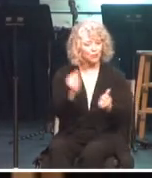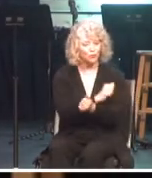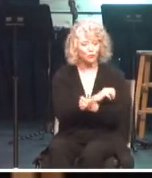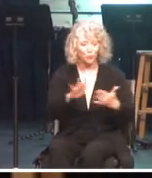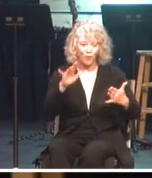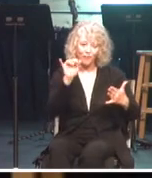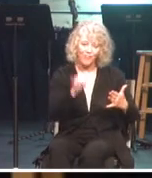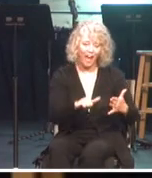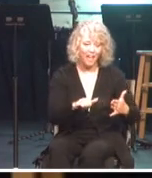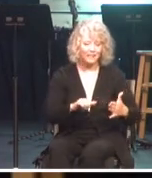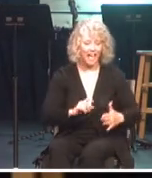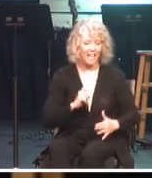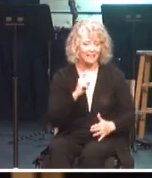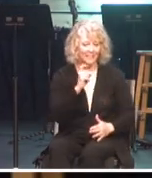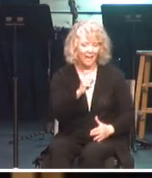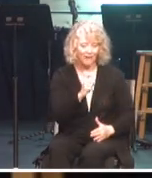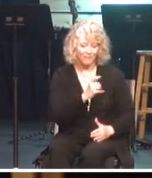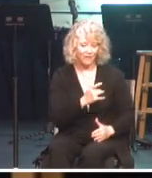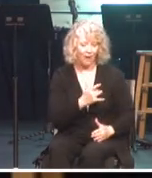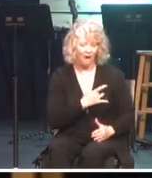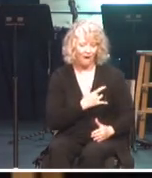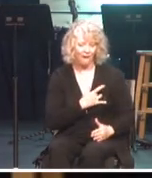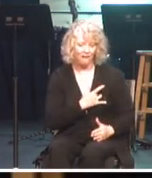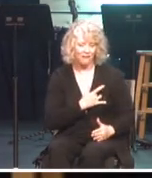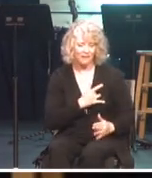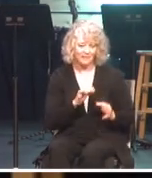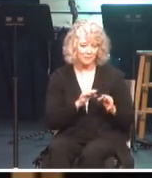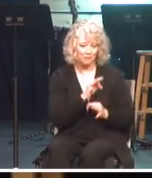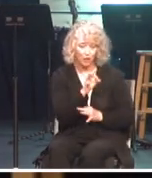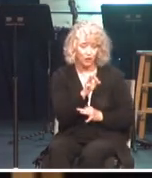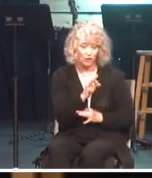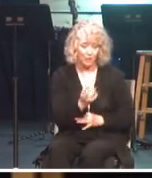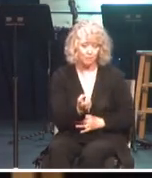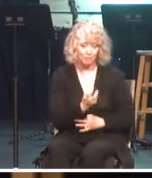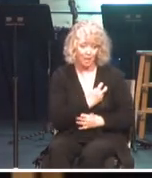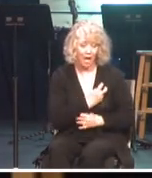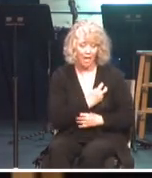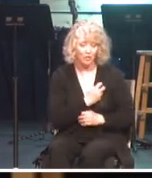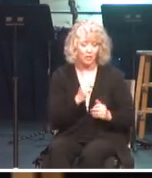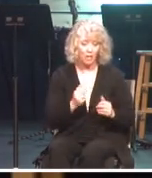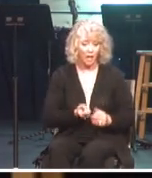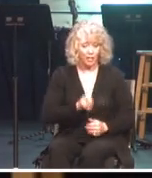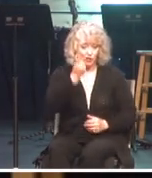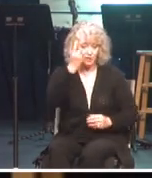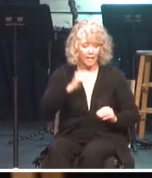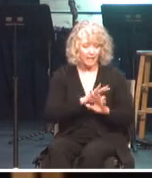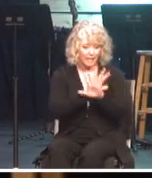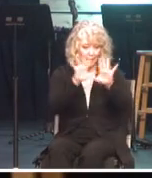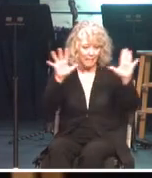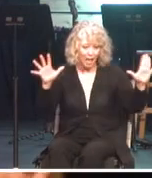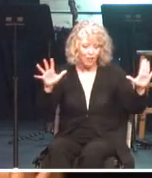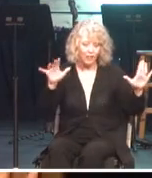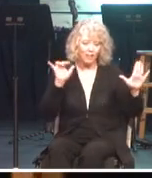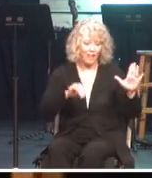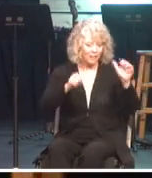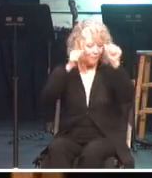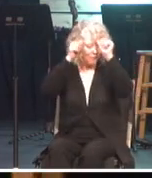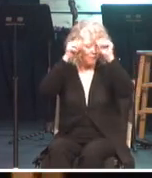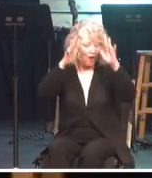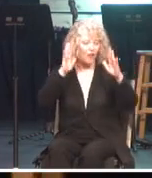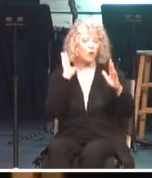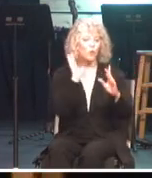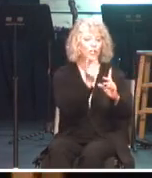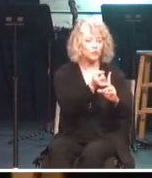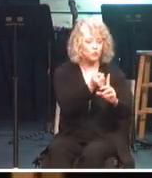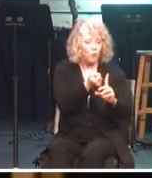to enlighten the spiritually blind eyes to the glory of Jesus. In a word, the Father draws the